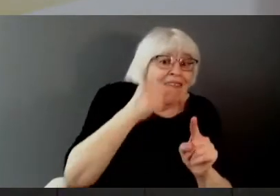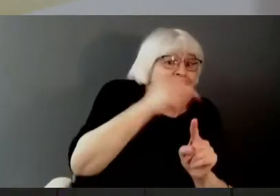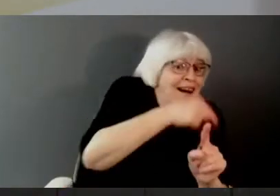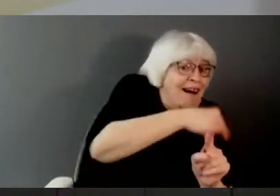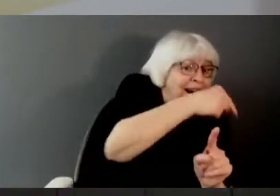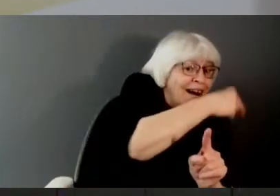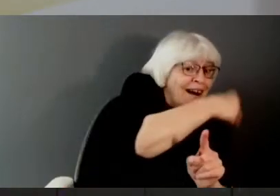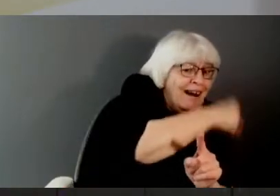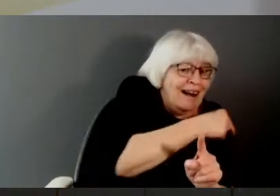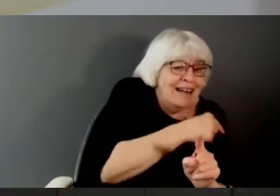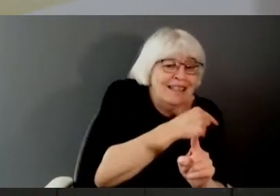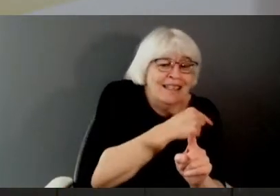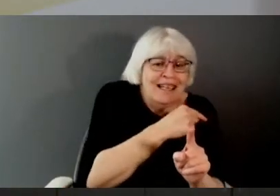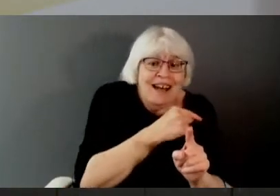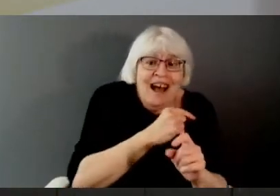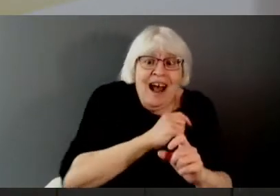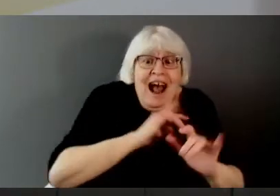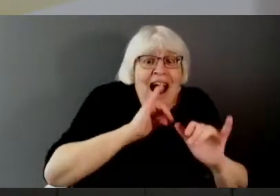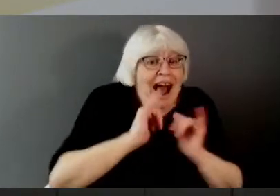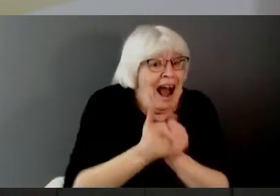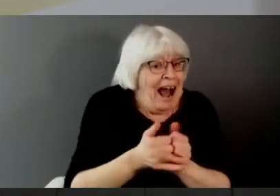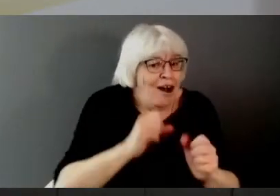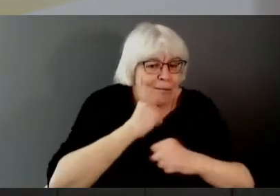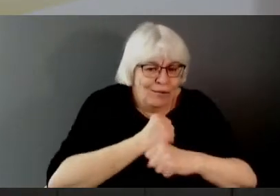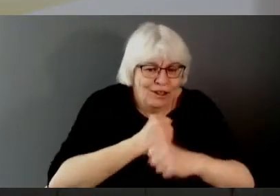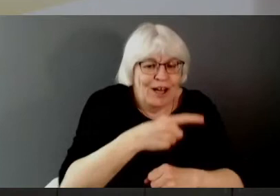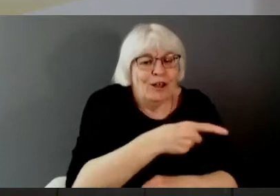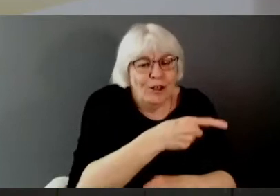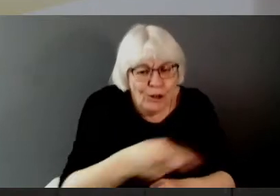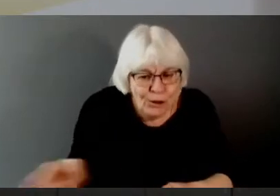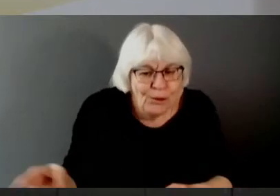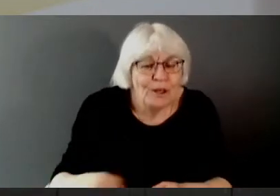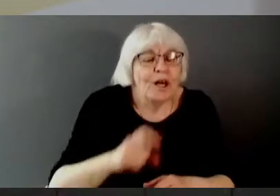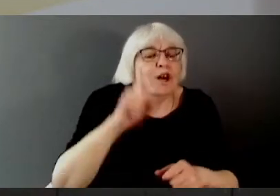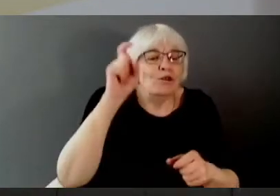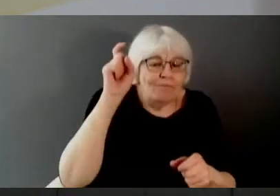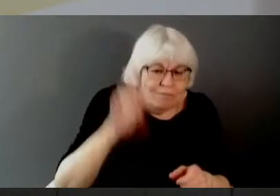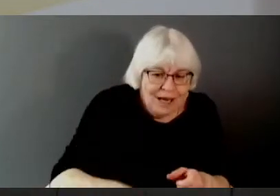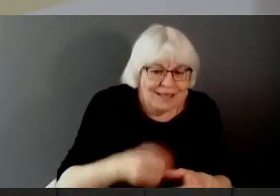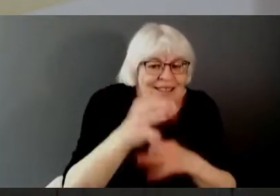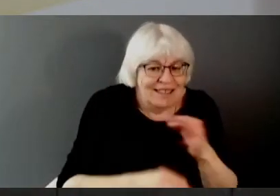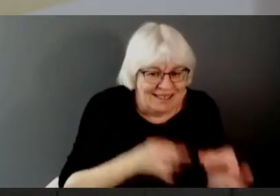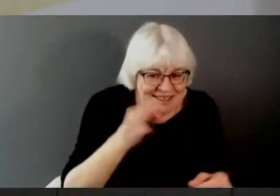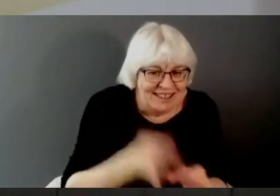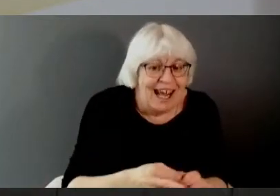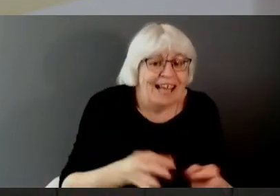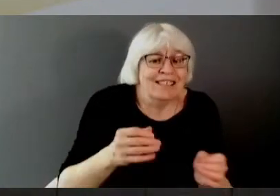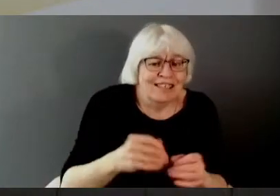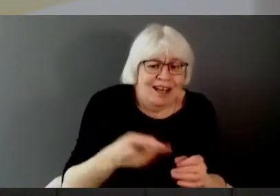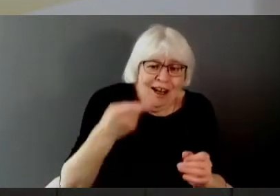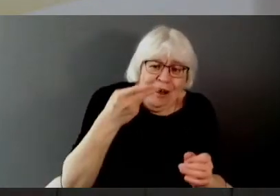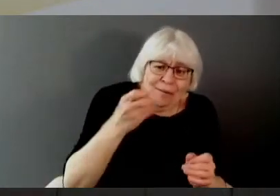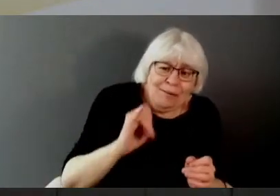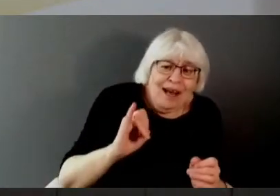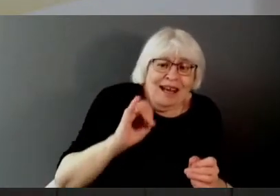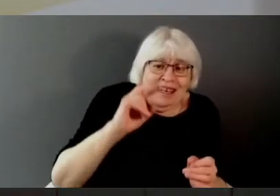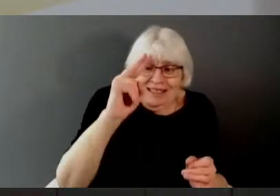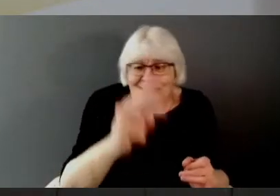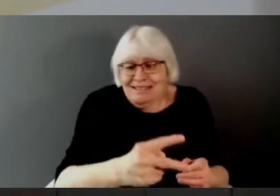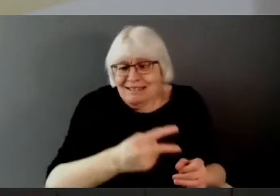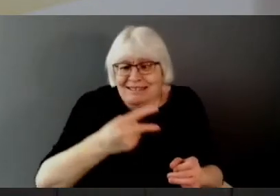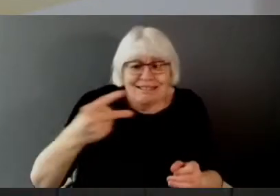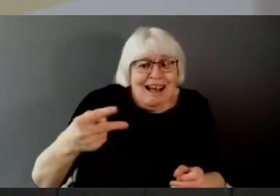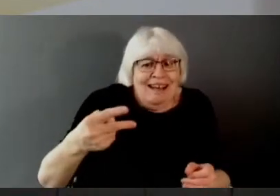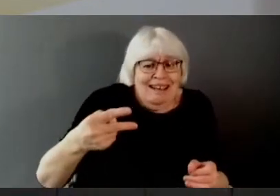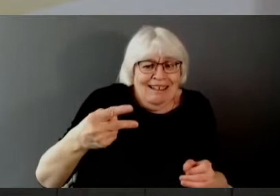for COVID-19. PI is second only to Ontario in testing per capita in Canada, having tested 529 people per